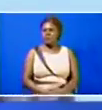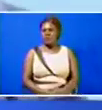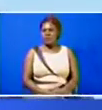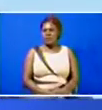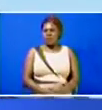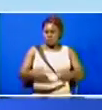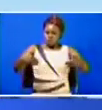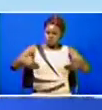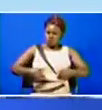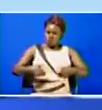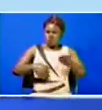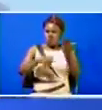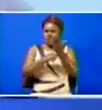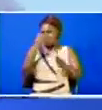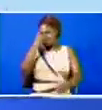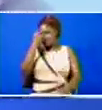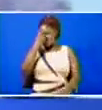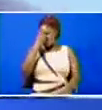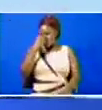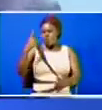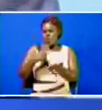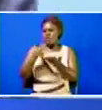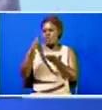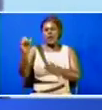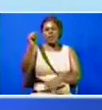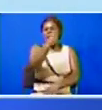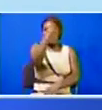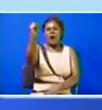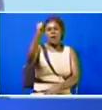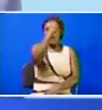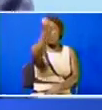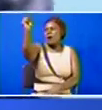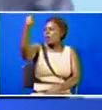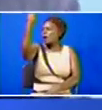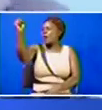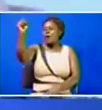Hii kijana anaitwa Ruto, unajua kila weekend anatanga tanga tanga tanga kila pahali.